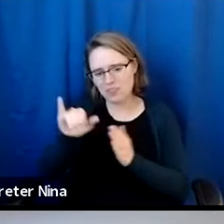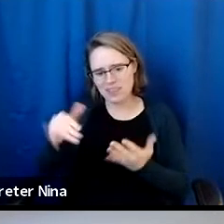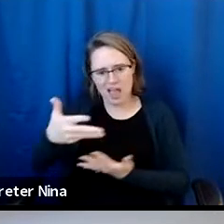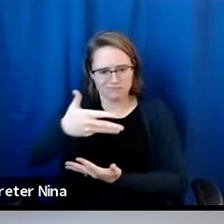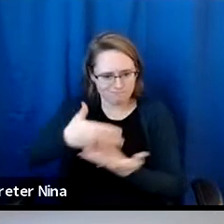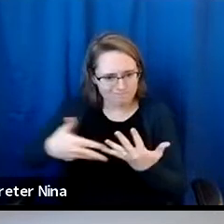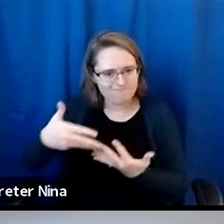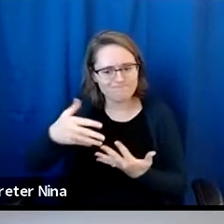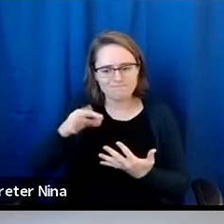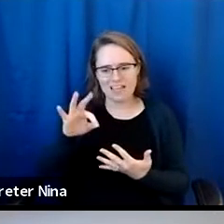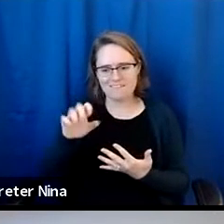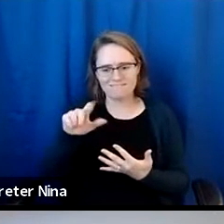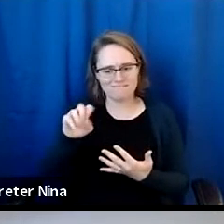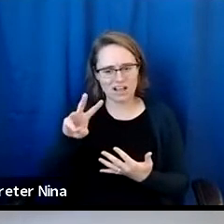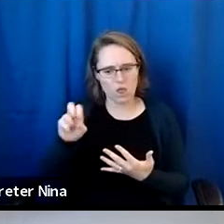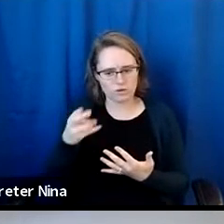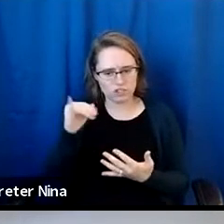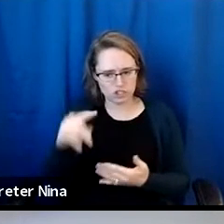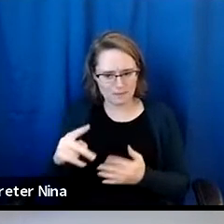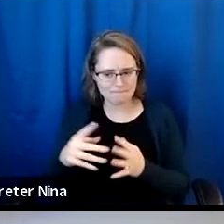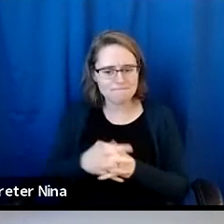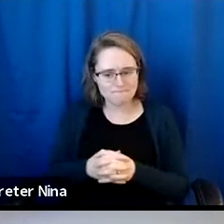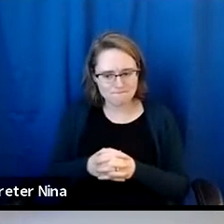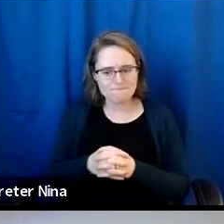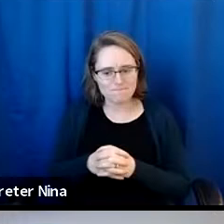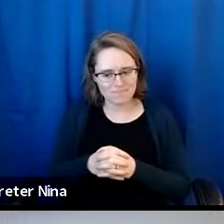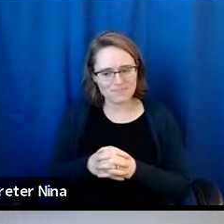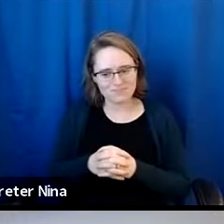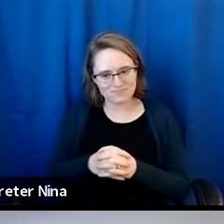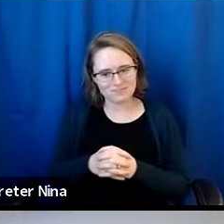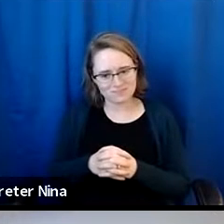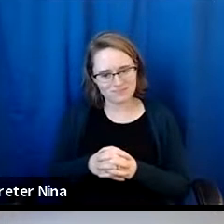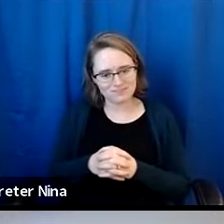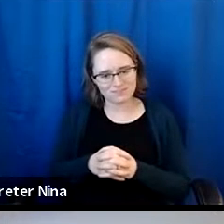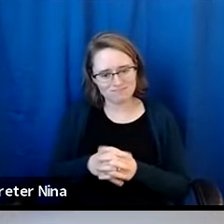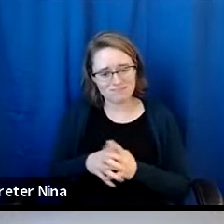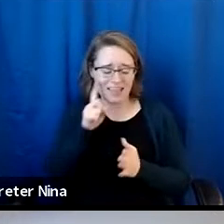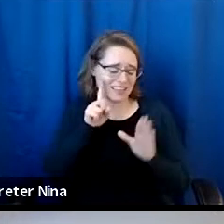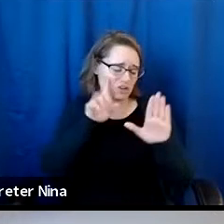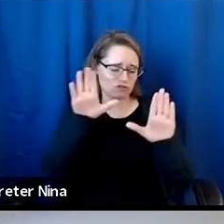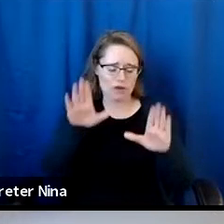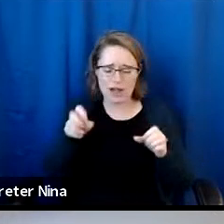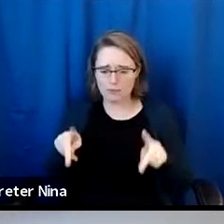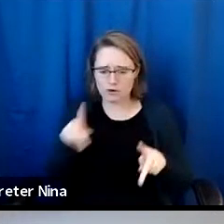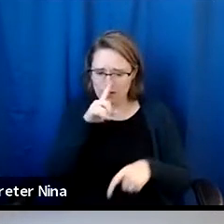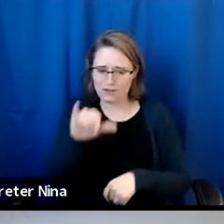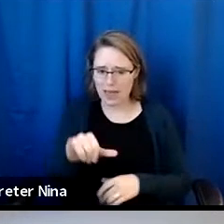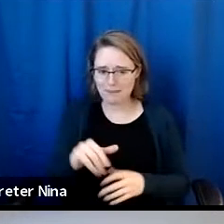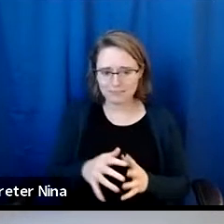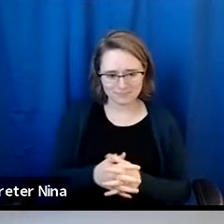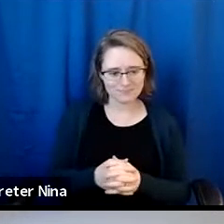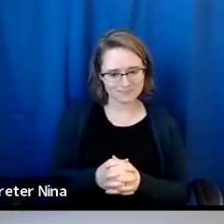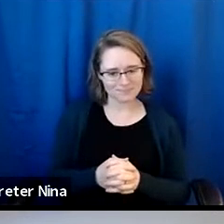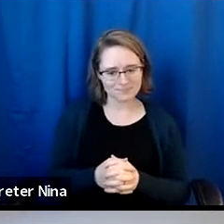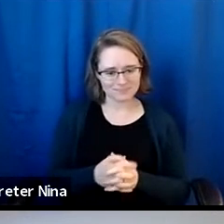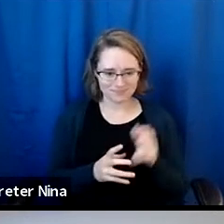fellowship more, I think, in the Minnesota system. And I think there's great opportunity for us to do that.